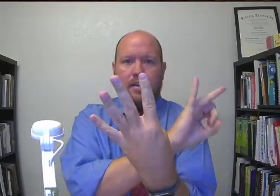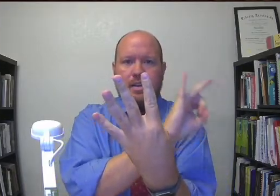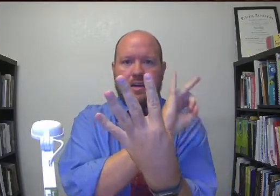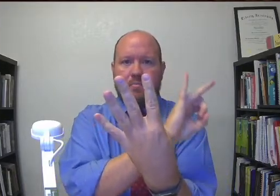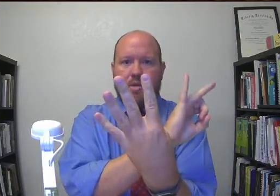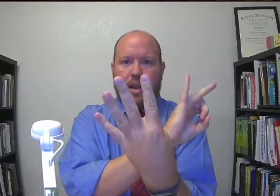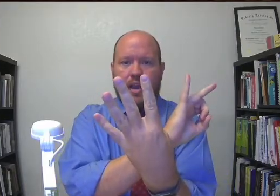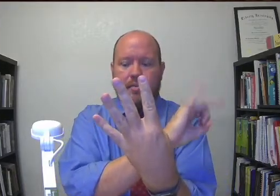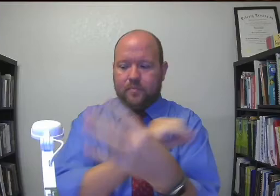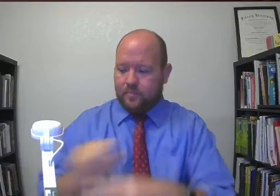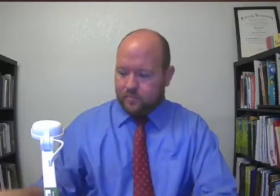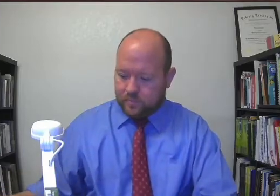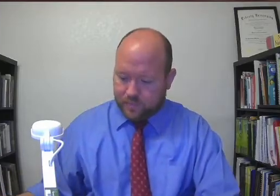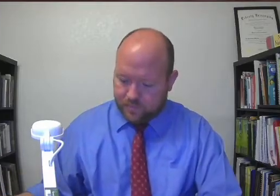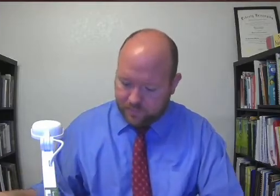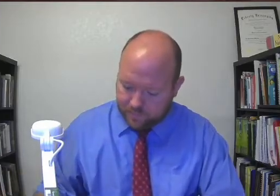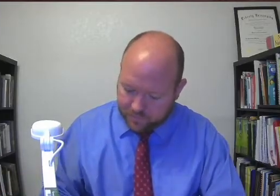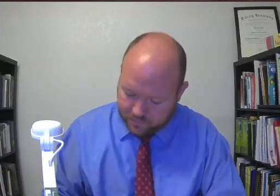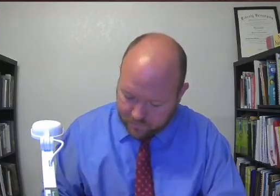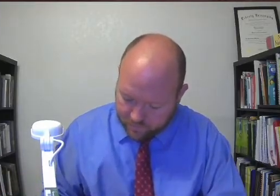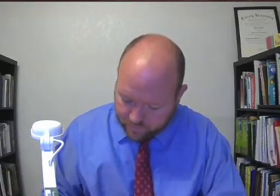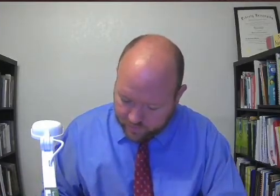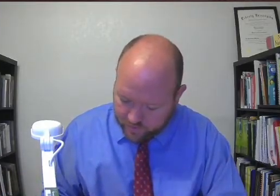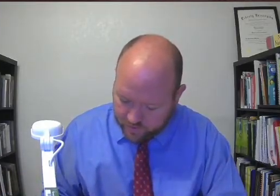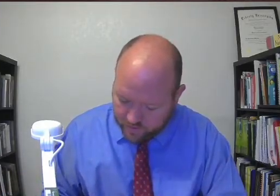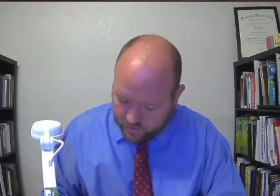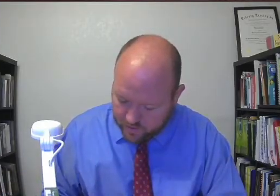Umbrella. Umbrella.